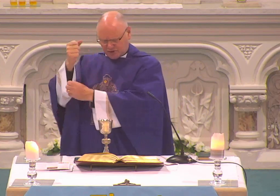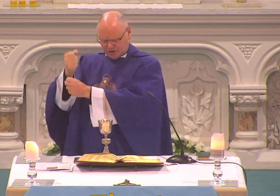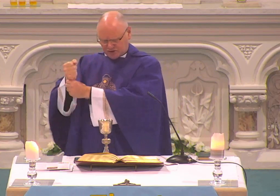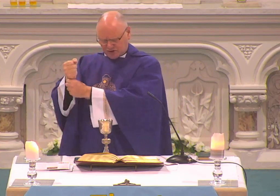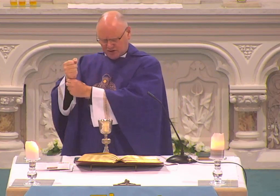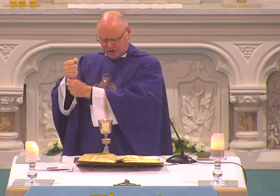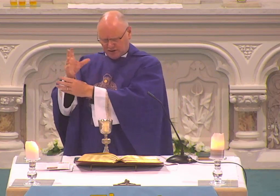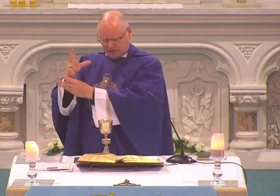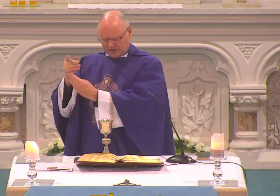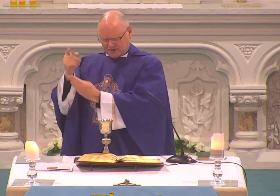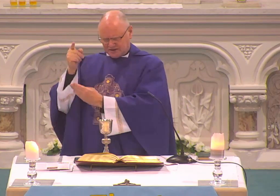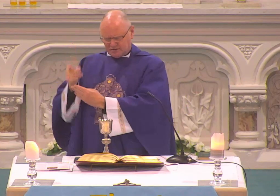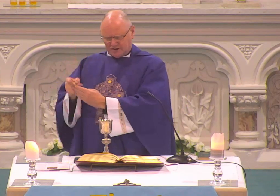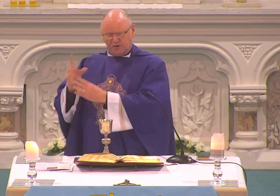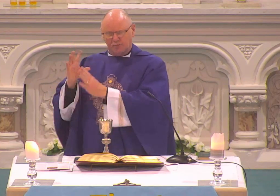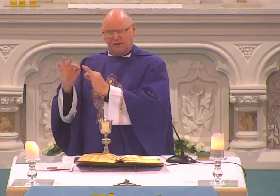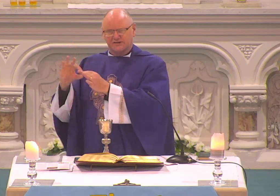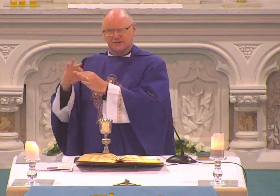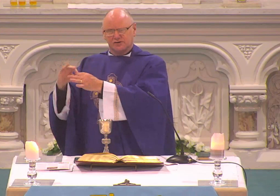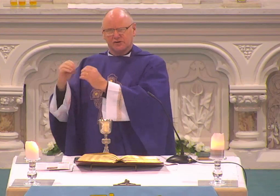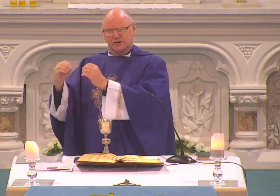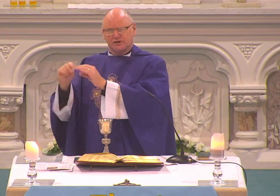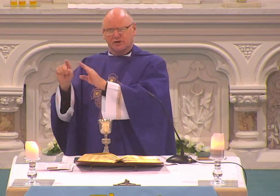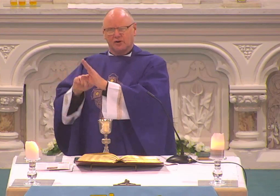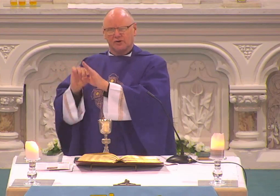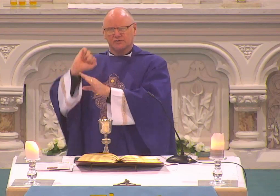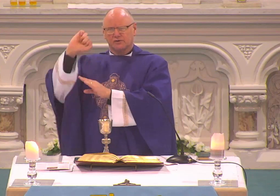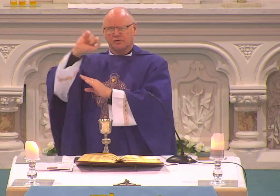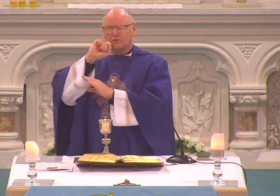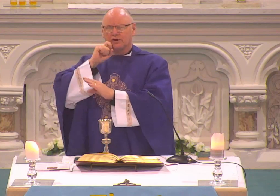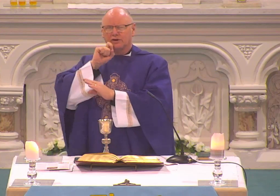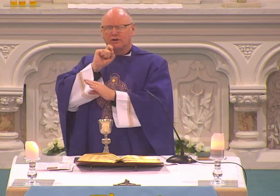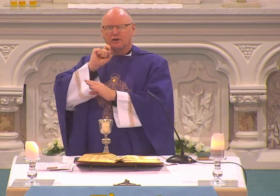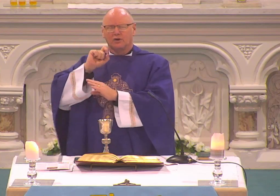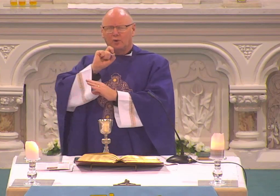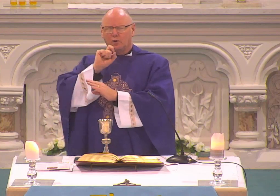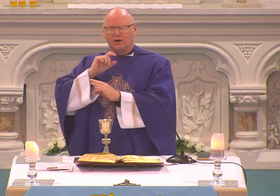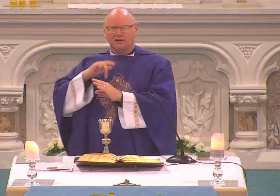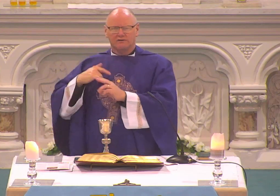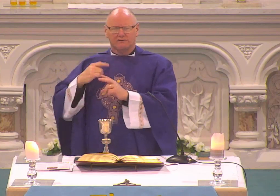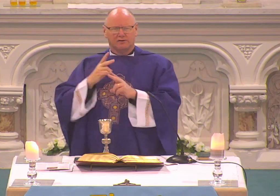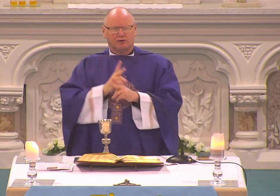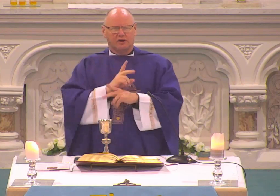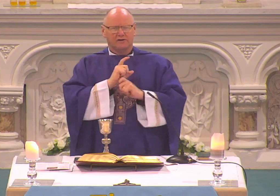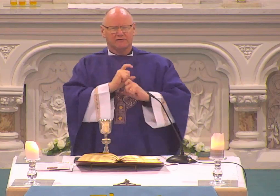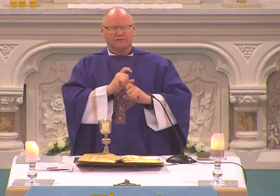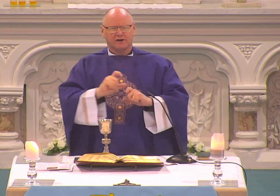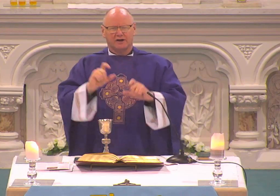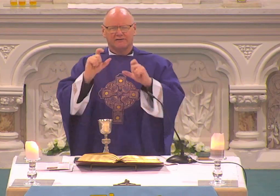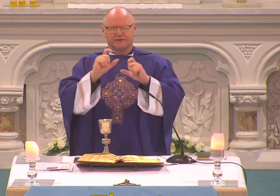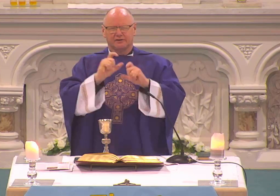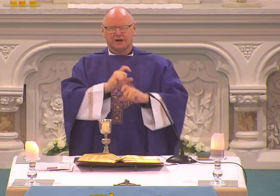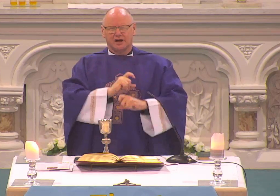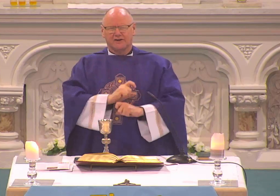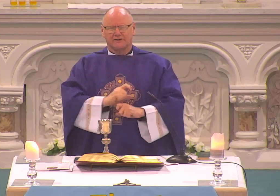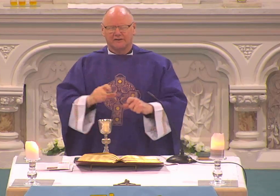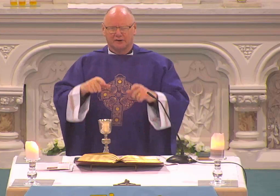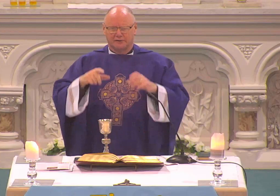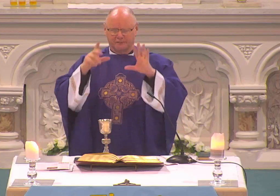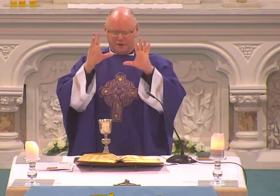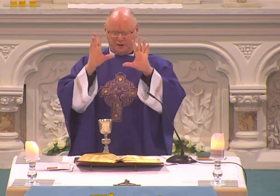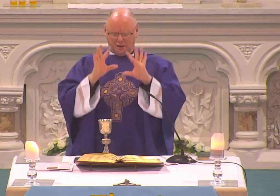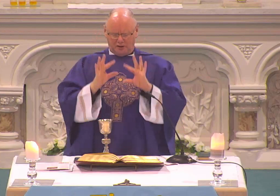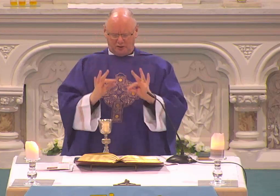your church, and graciously grant her peace and unity in accordance with your will, who live and reign forever and